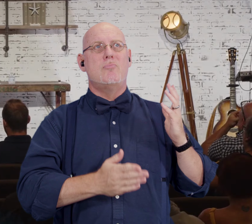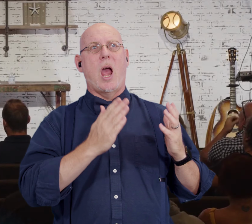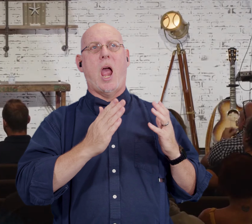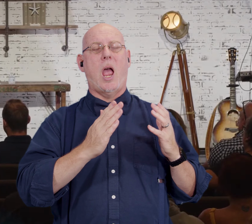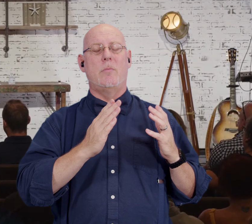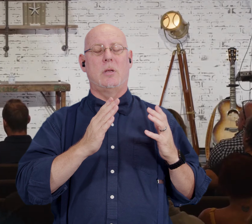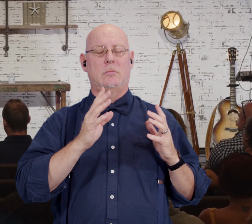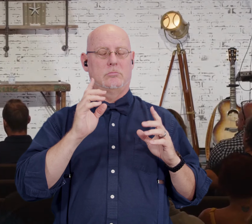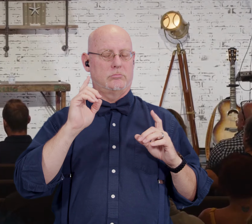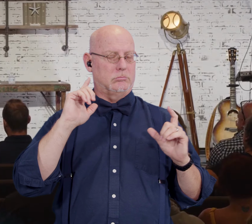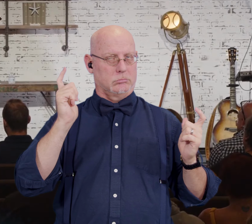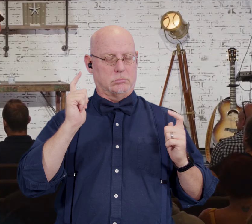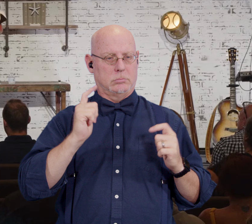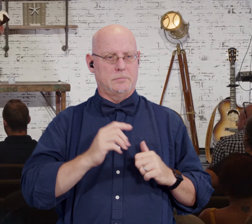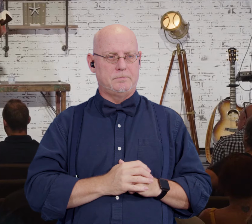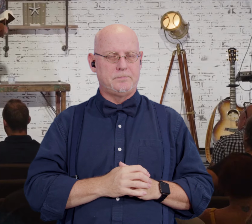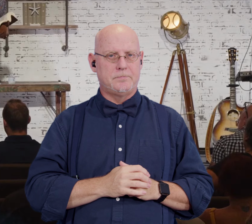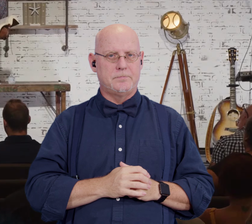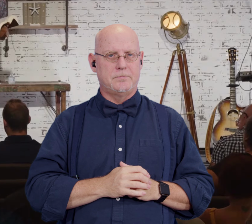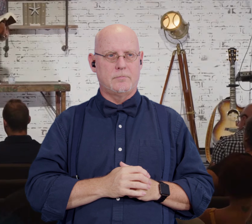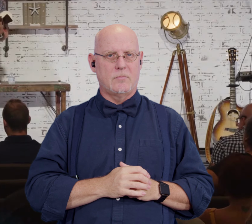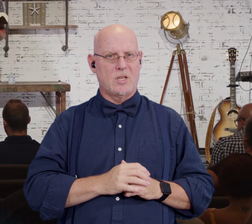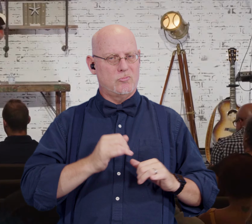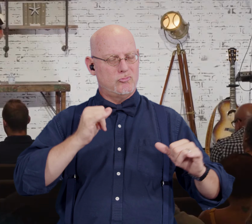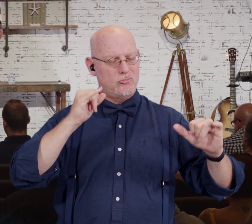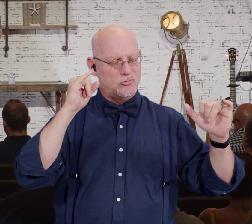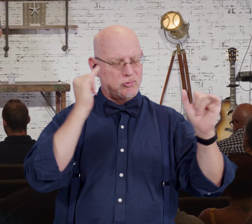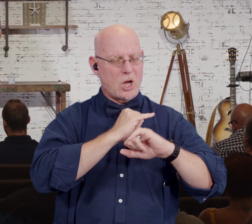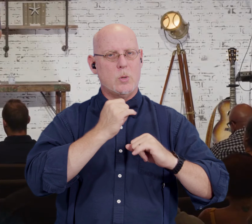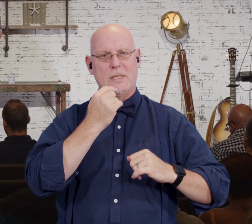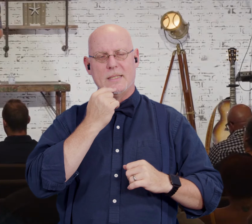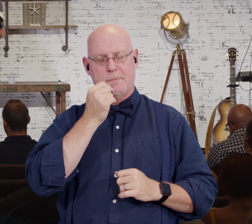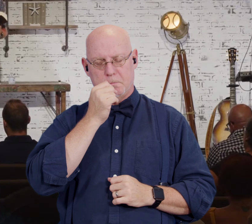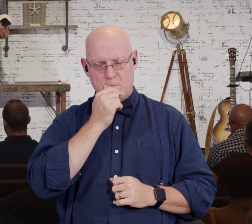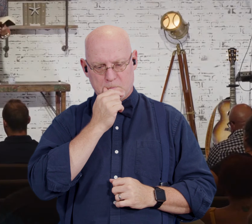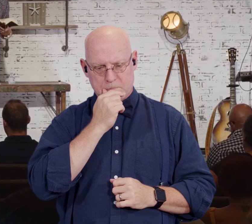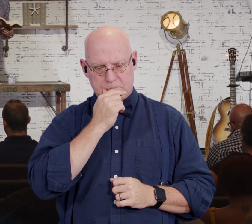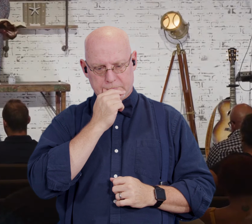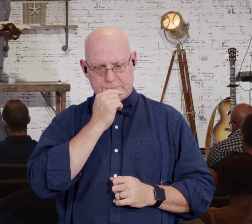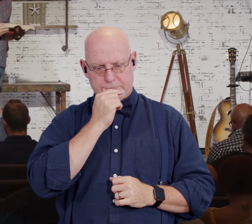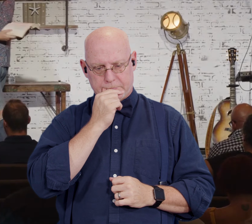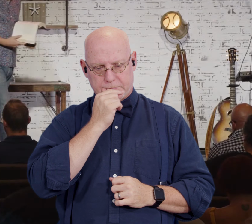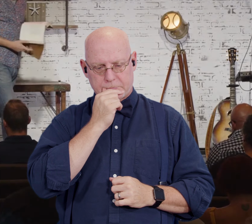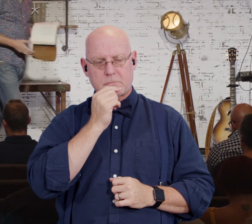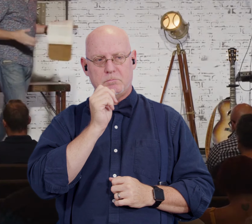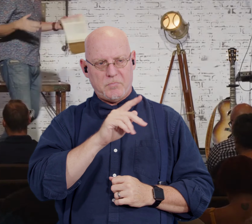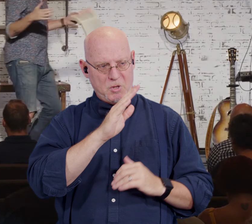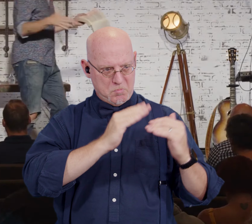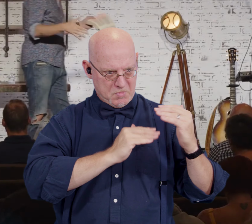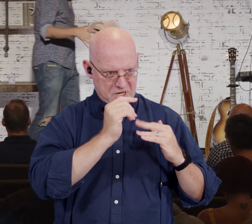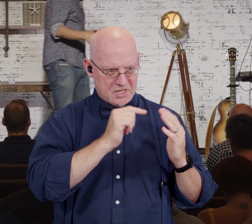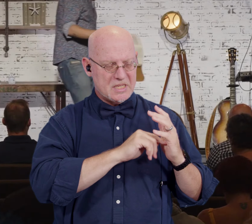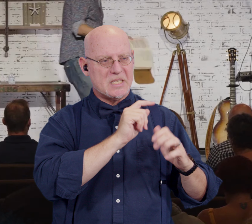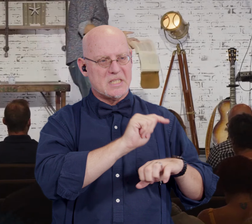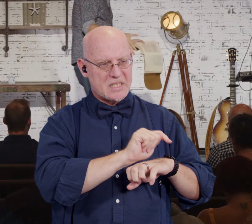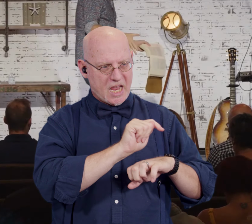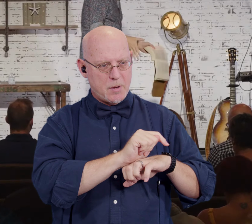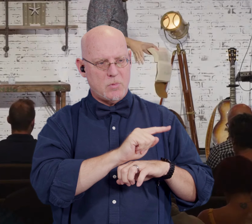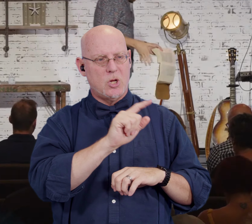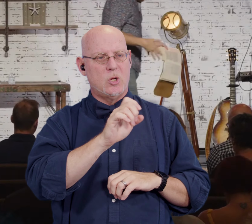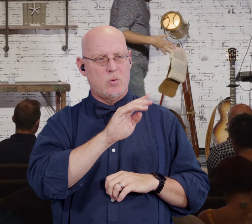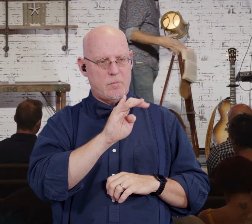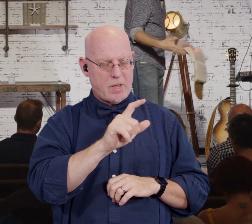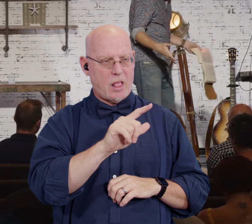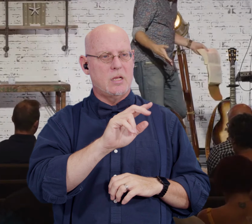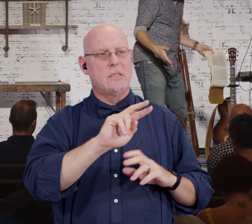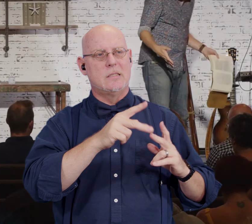probably preposterous, right? This is absurd, because watch what he's gonna say. He's like, okay, you're building this temple of